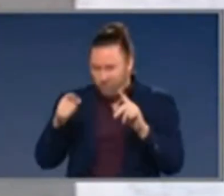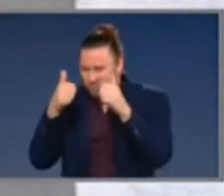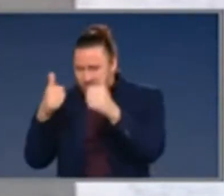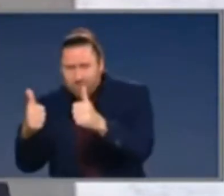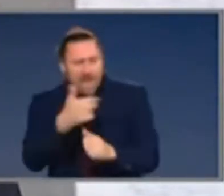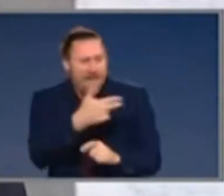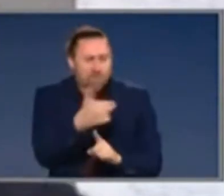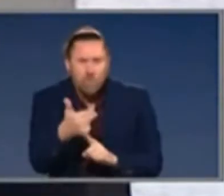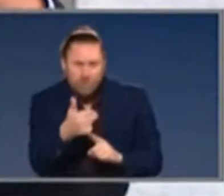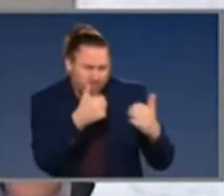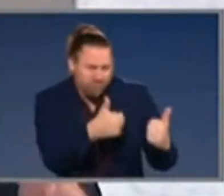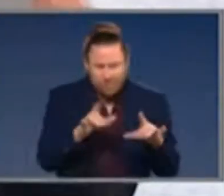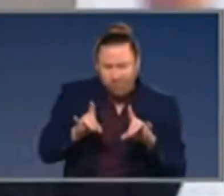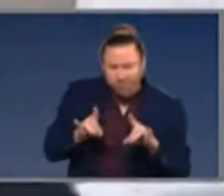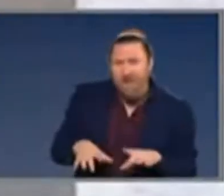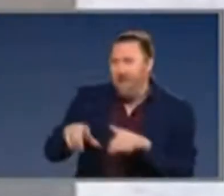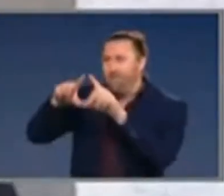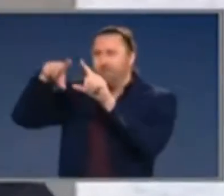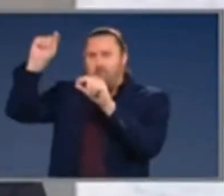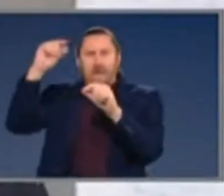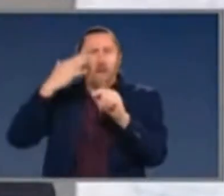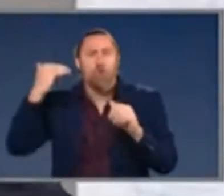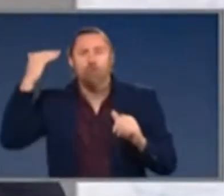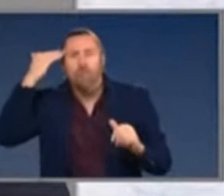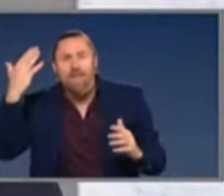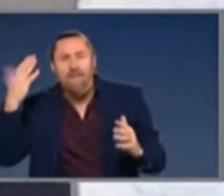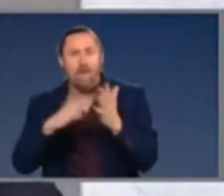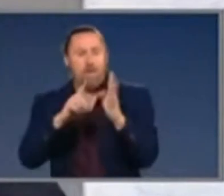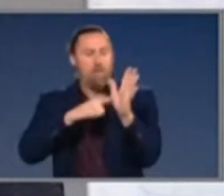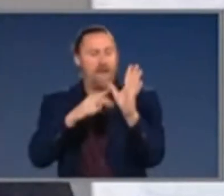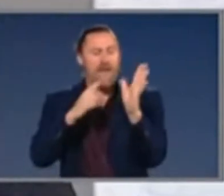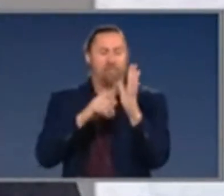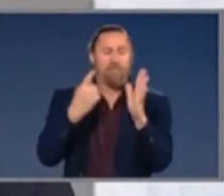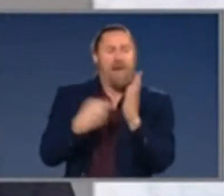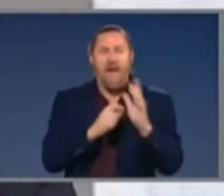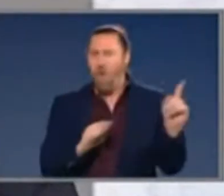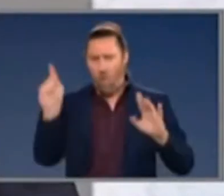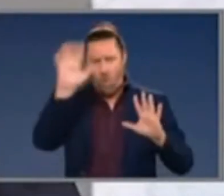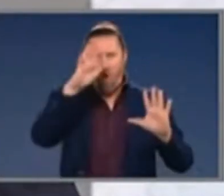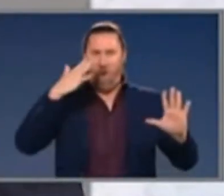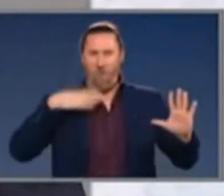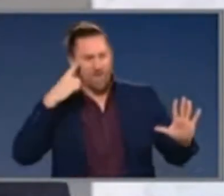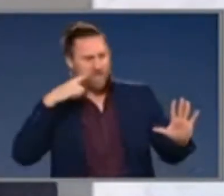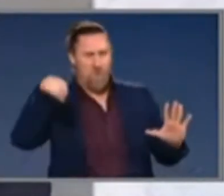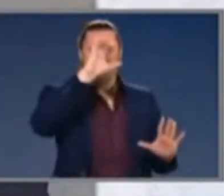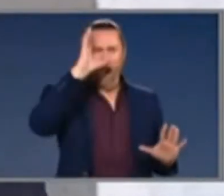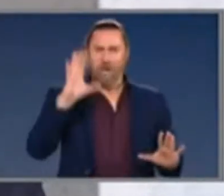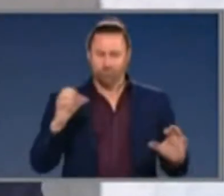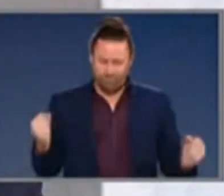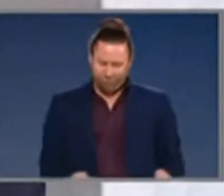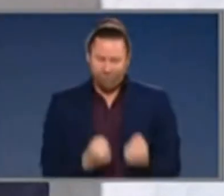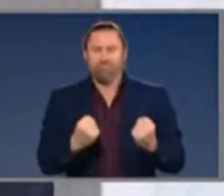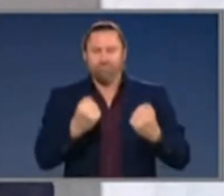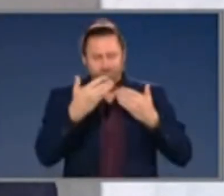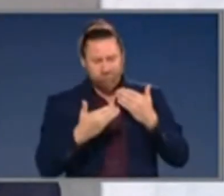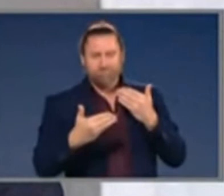strong. We want Indonesia's, we want Australia's, we want Japan's, Korea's, Myanmar's. We want all of these places to be strong. And for that to happen, it has